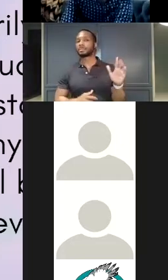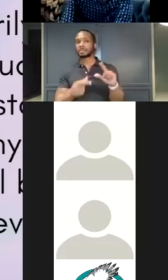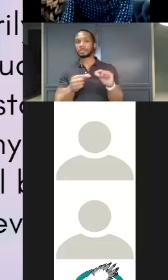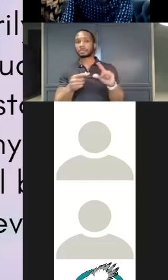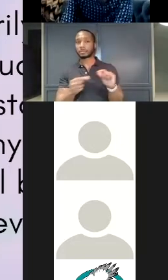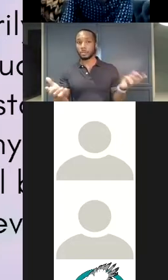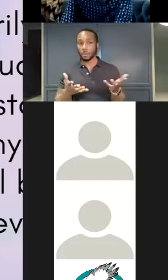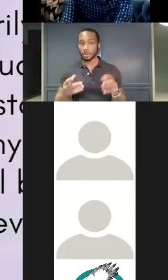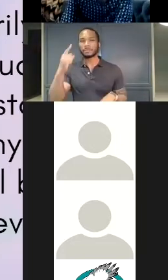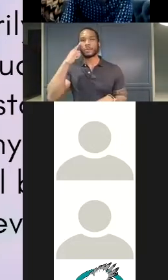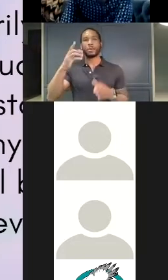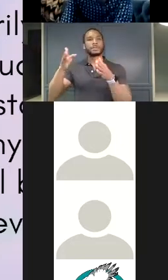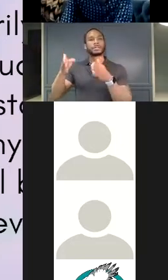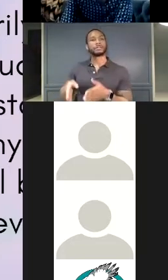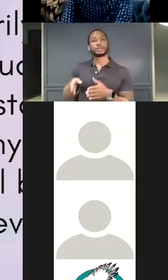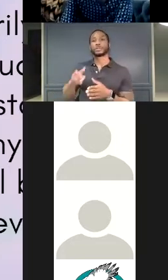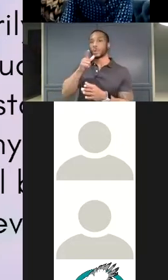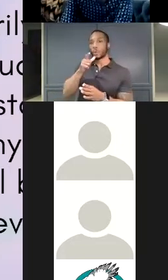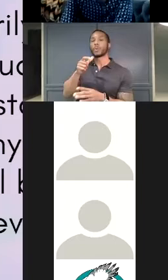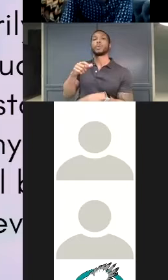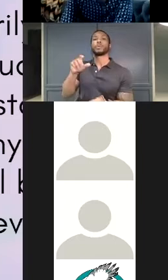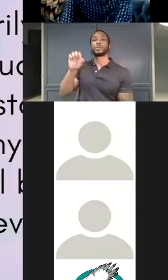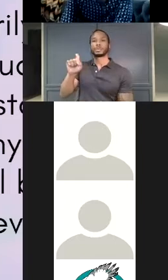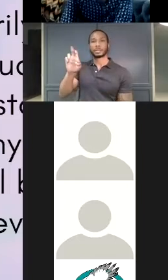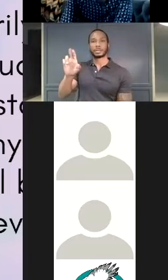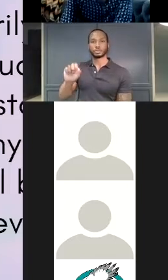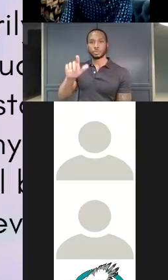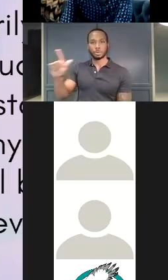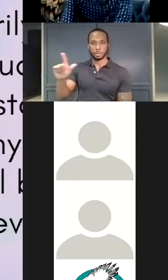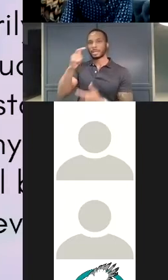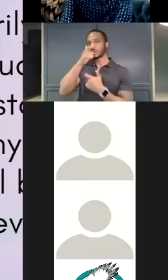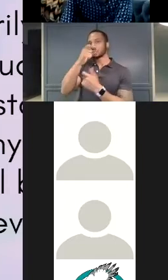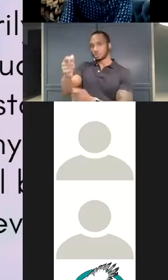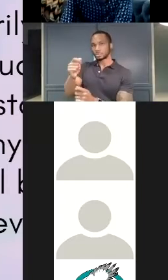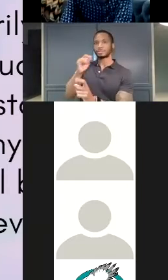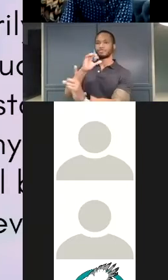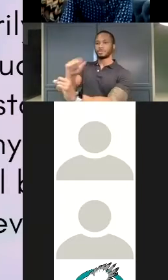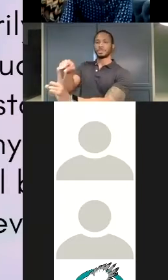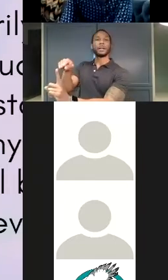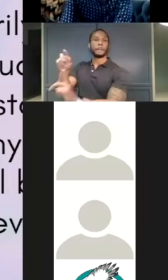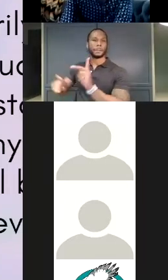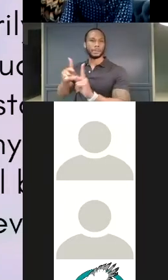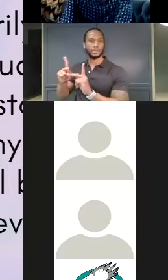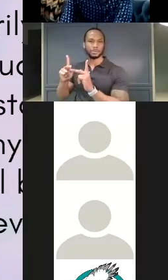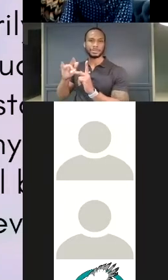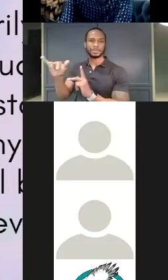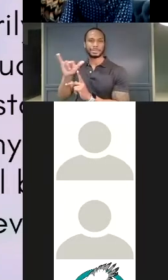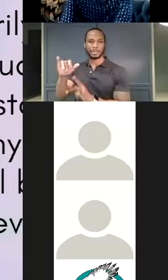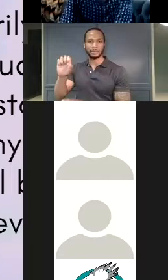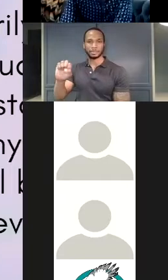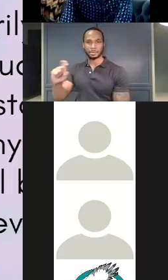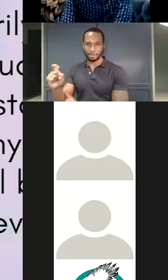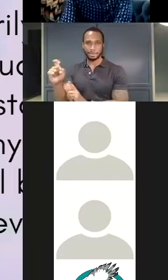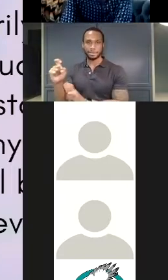this is for individuals whose sexual interests are directed primarily toward people of the same sex and who are disturbed by, in